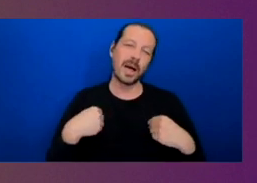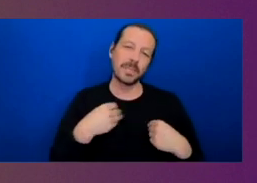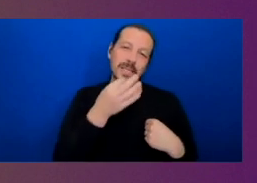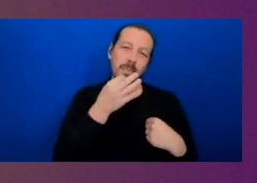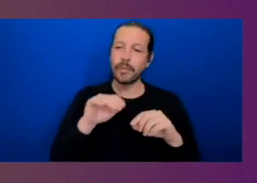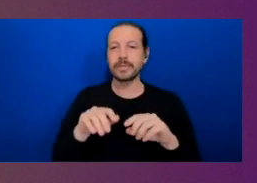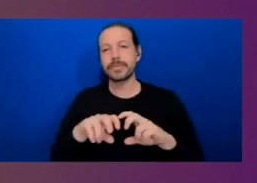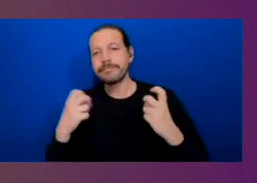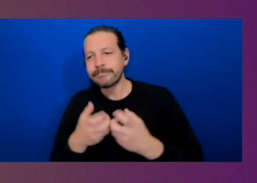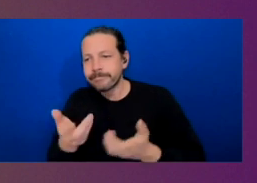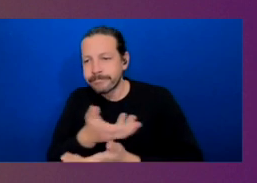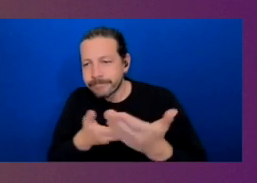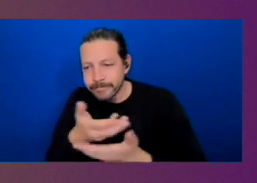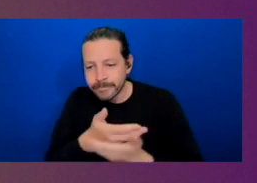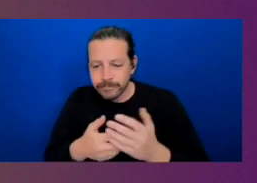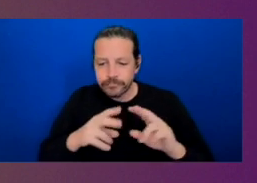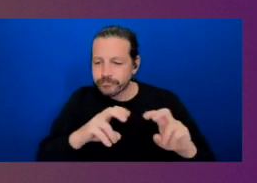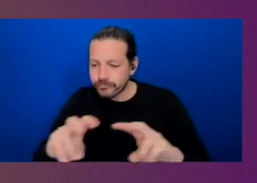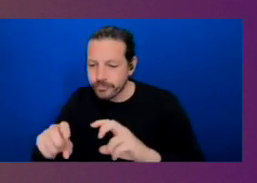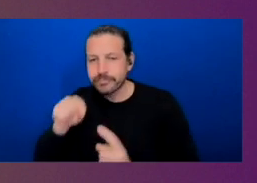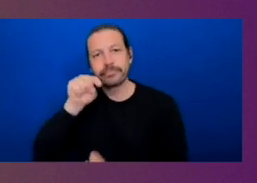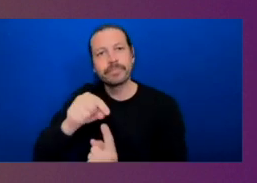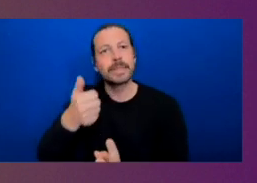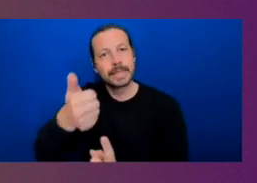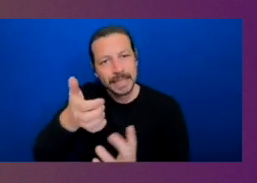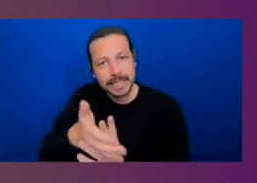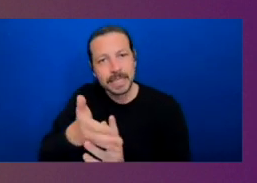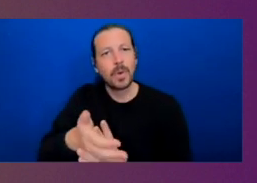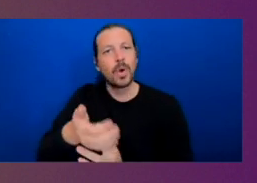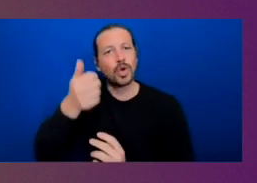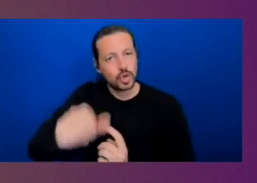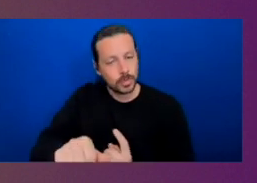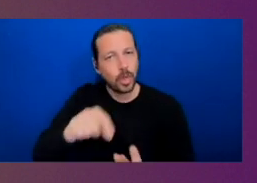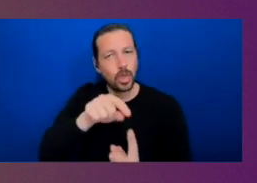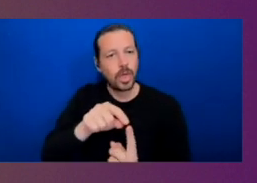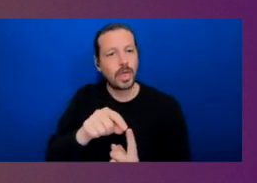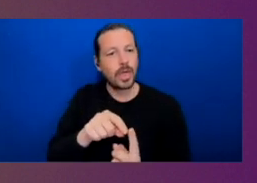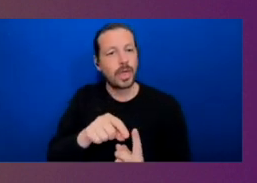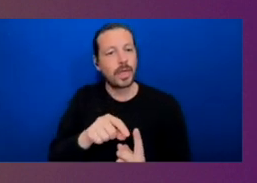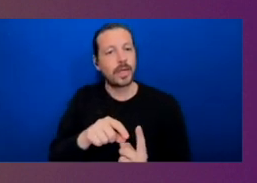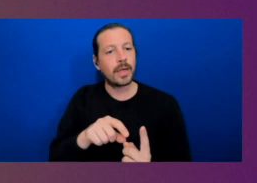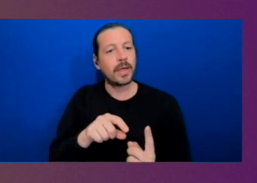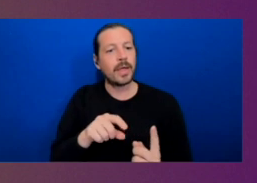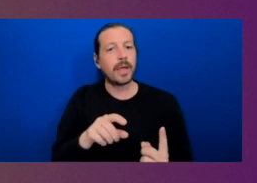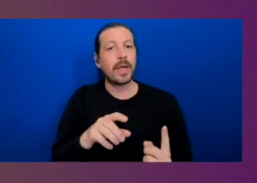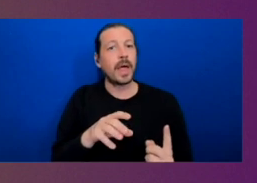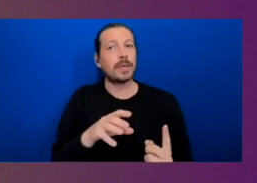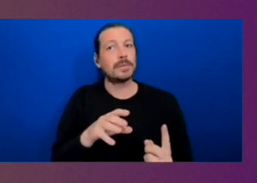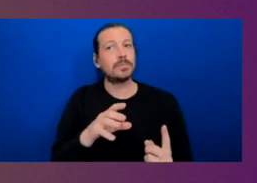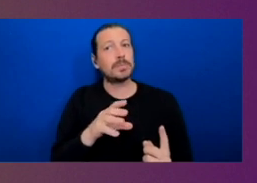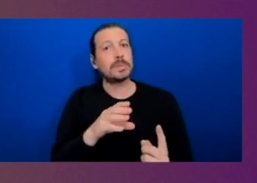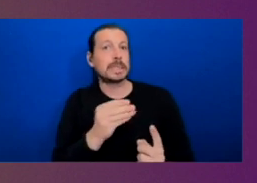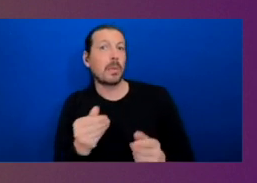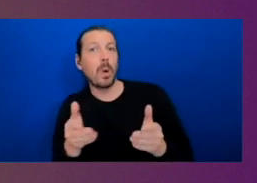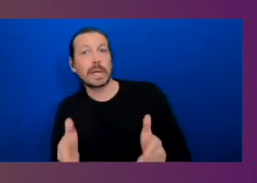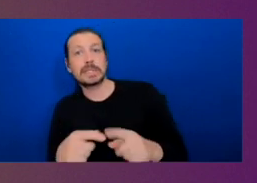some options, and we found one that was, accessible, usable, and interestingly, not necessarily always in the same way. Some of the team are using the